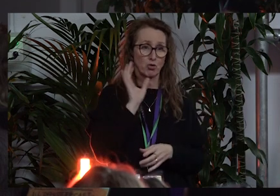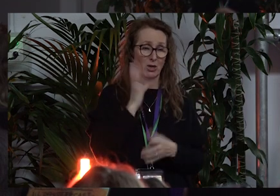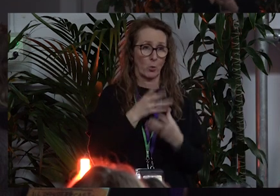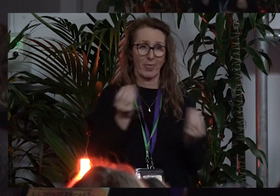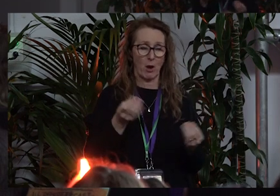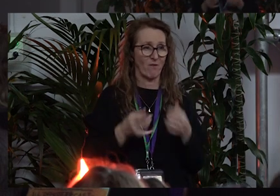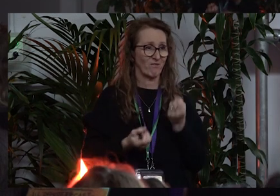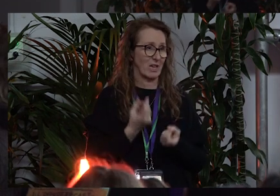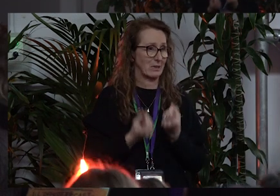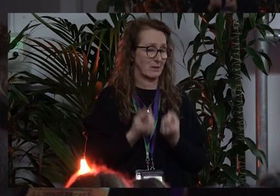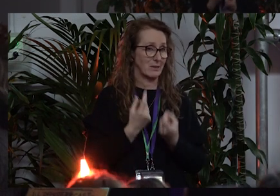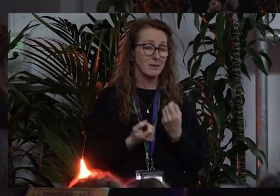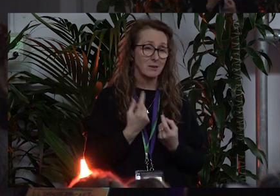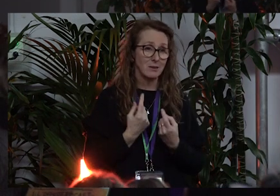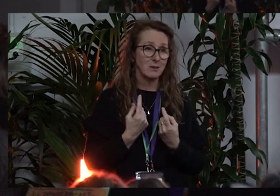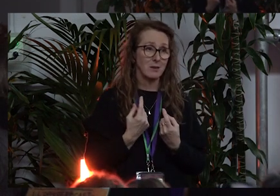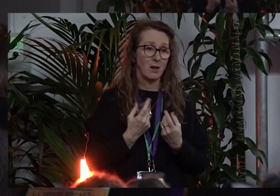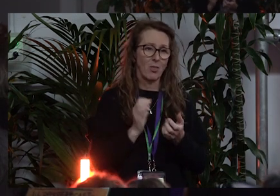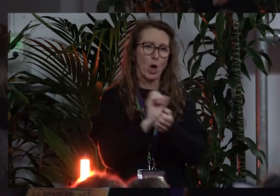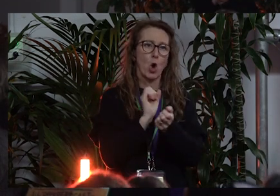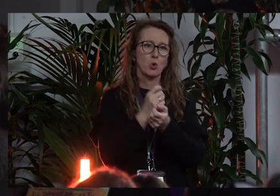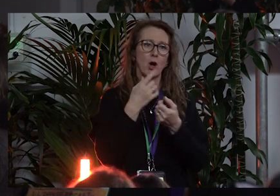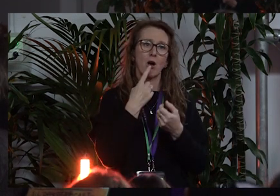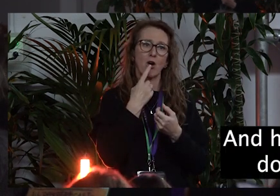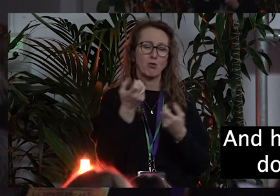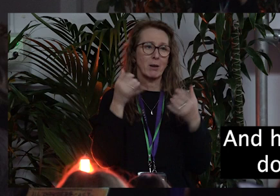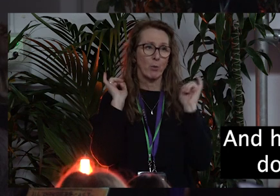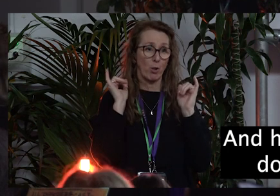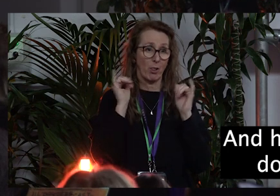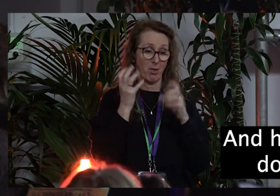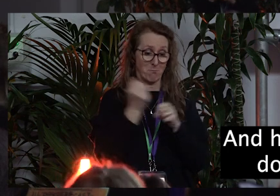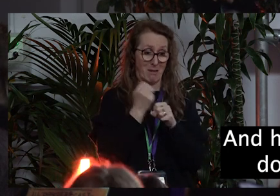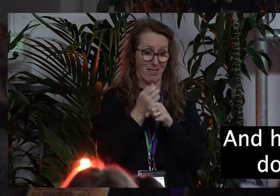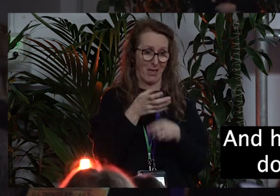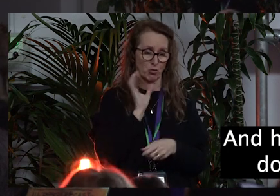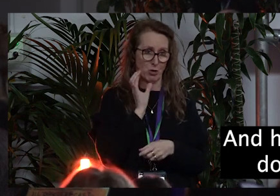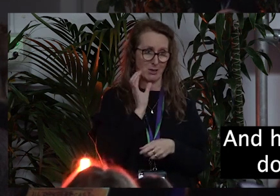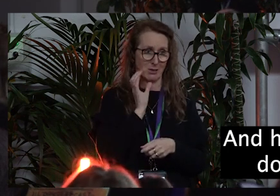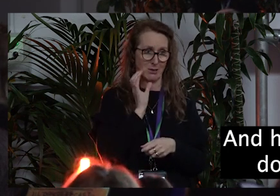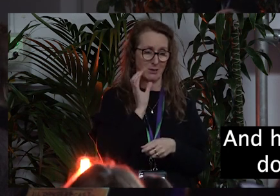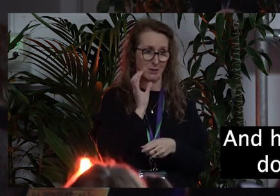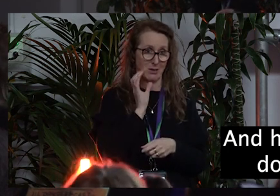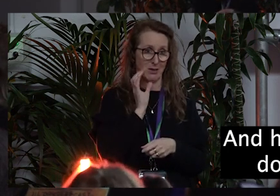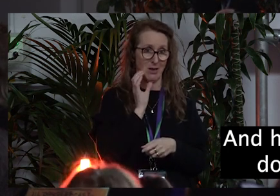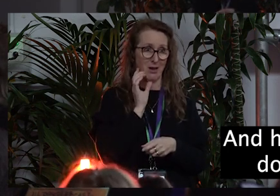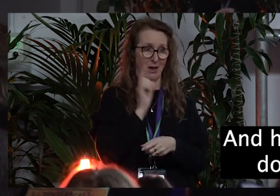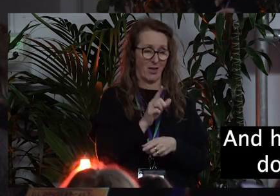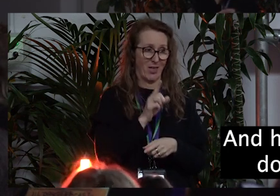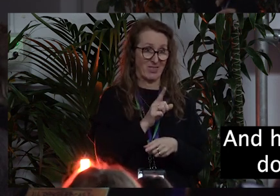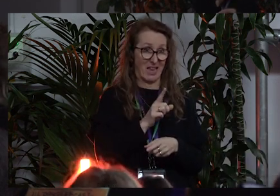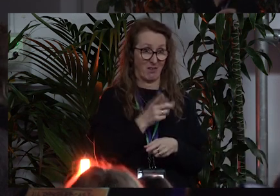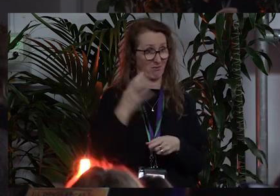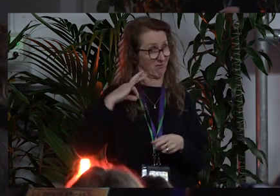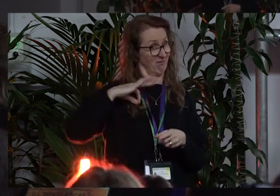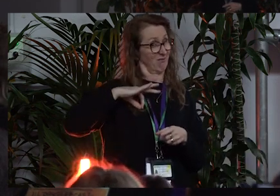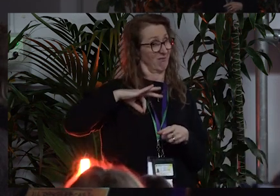and the owner of Red Bull essentially carbonated that drink and has become the person who's done very well out